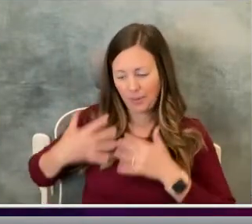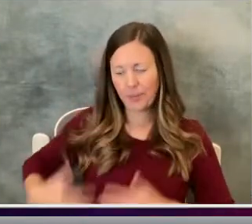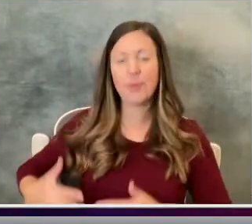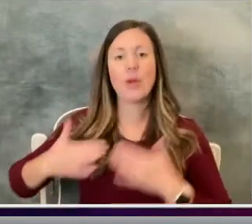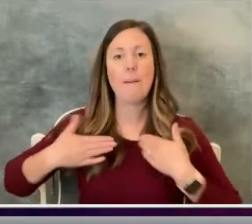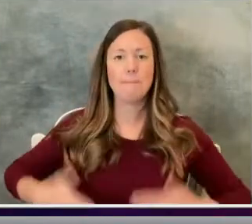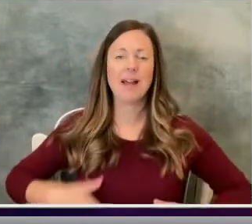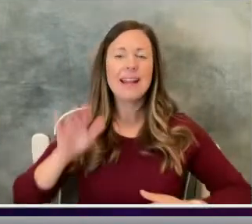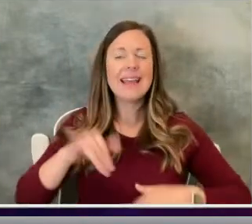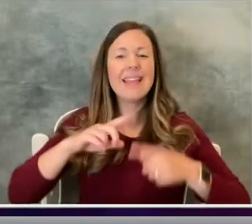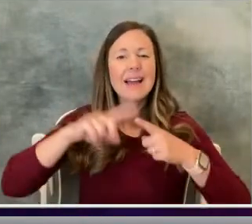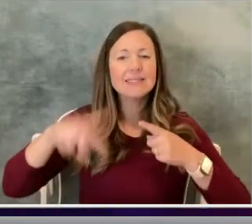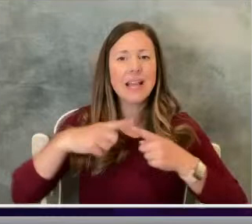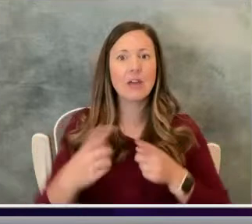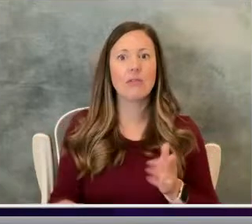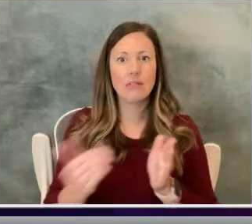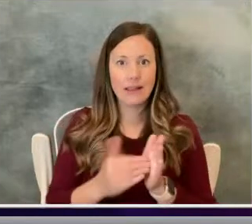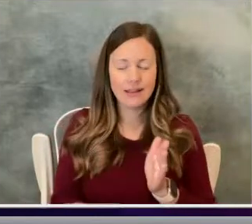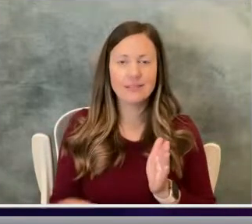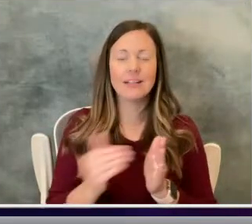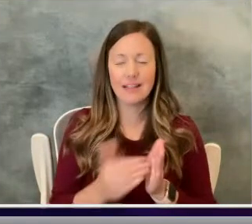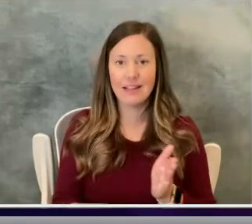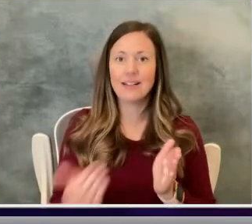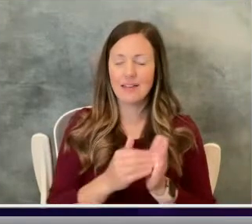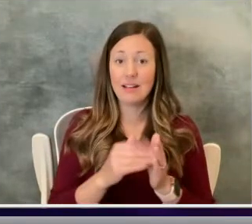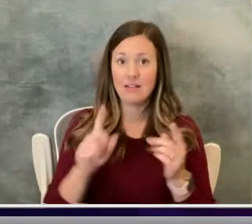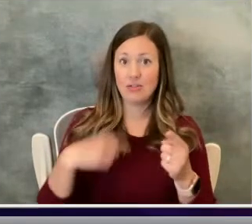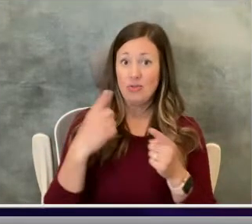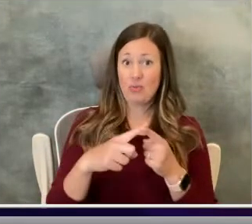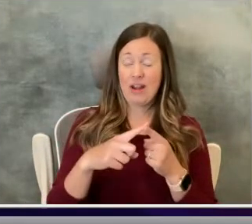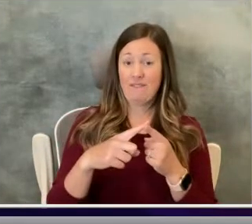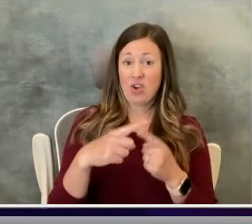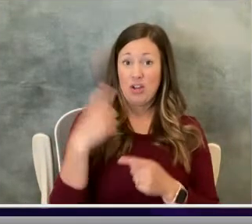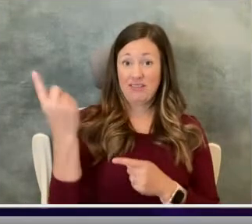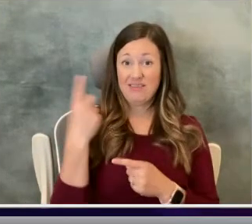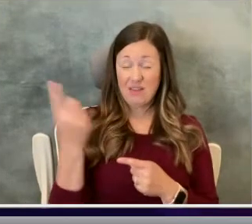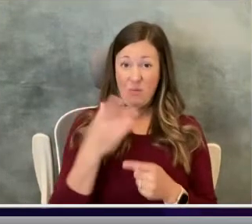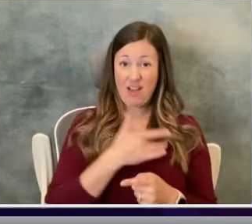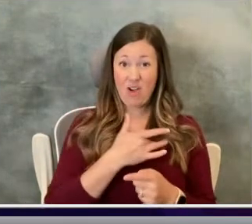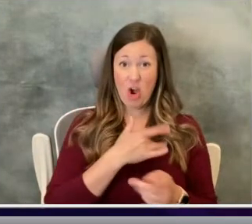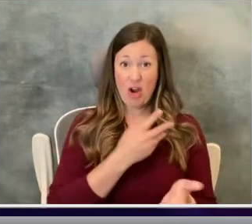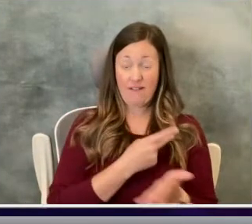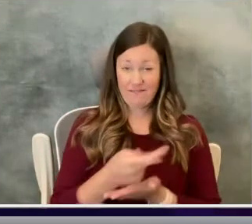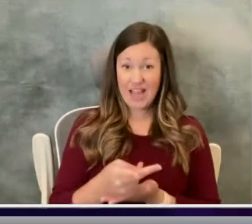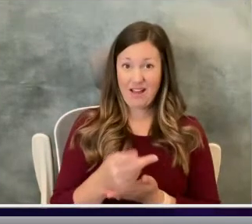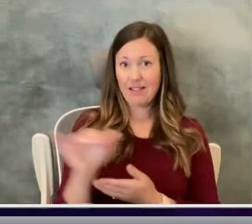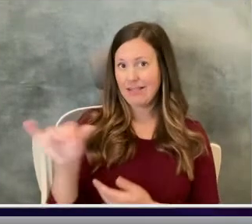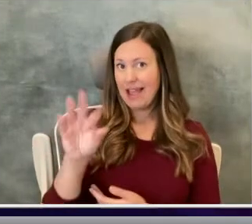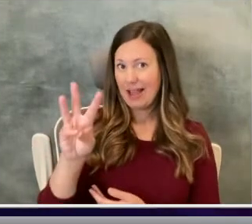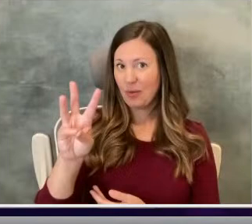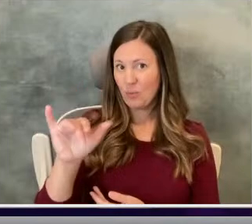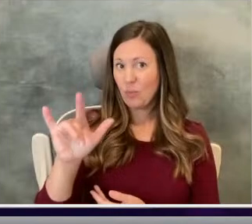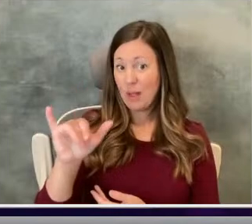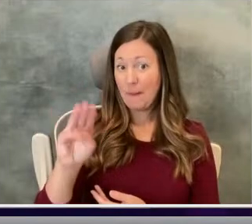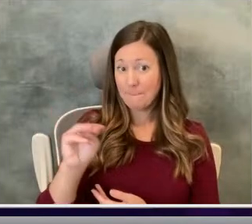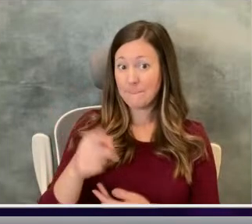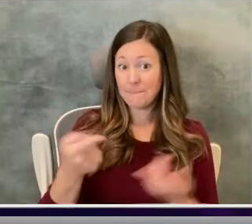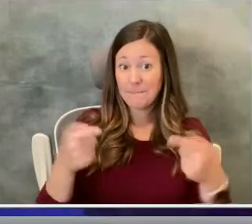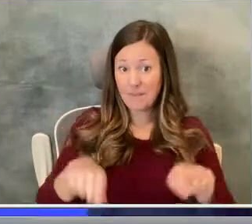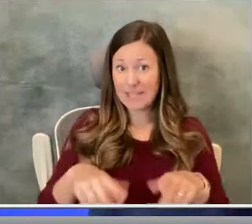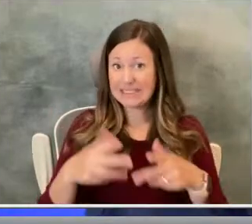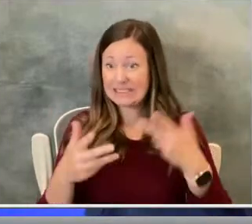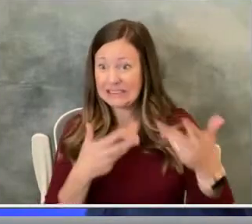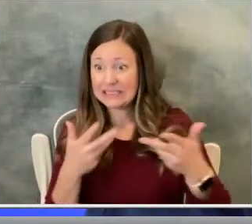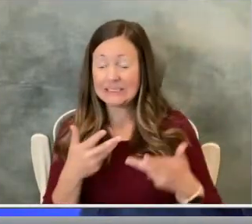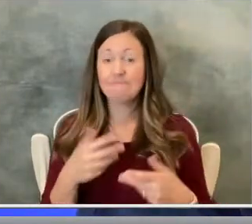off the cliff, like William was, you have a decision, you're on maximum medical support, you're